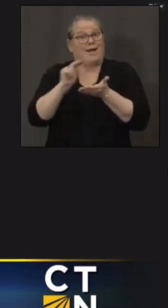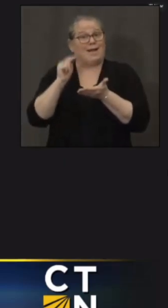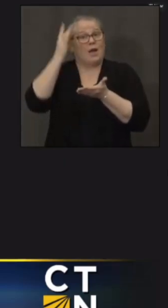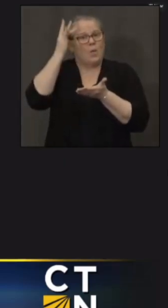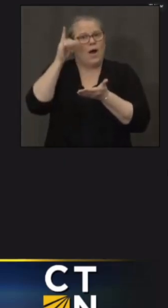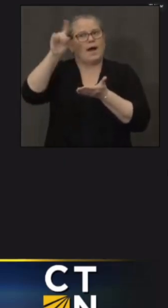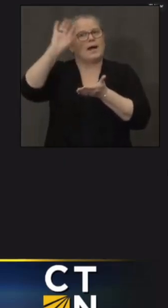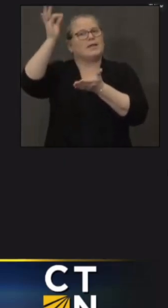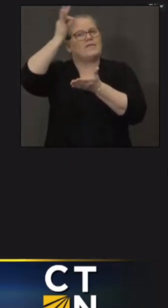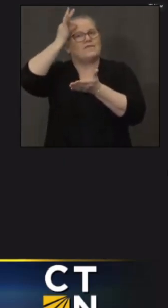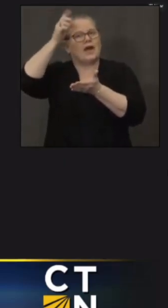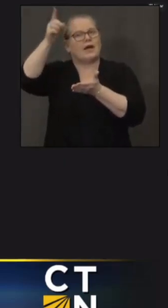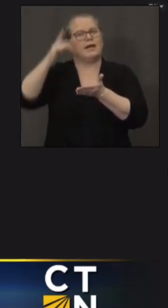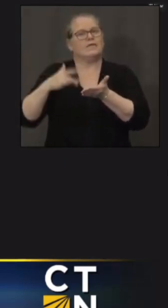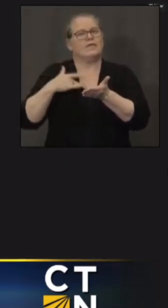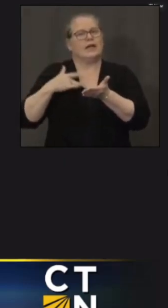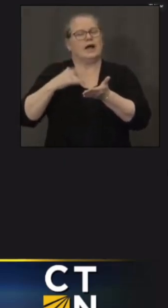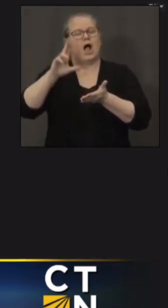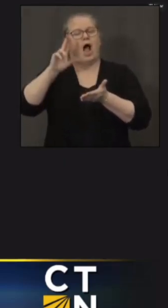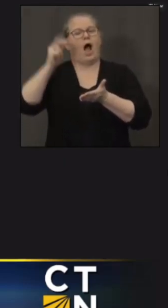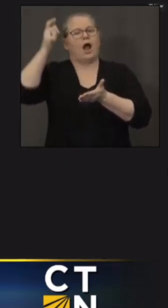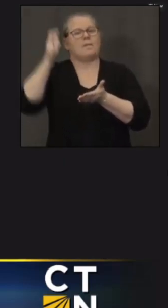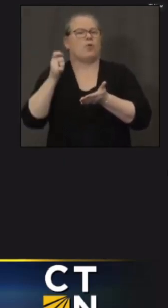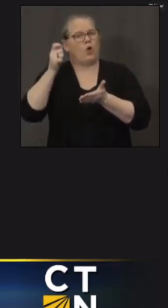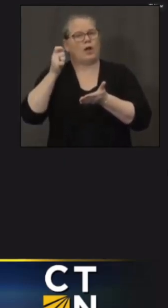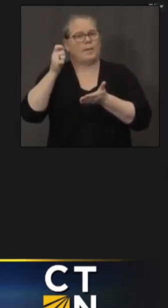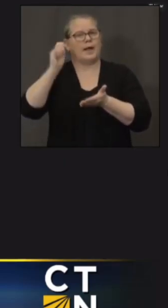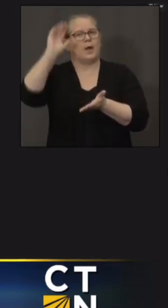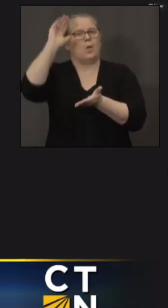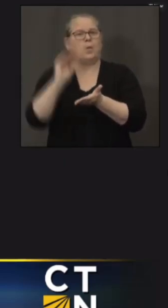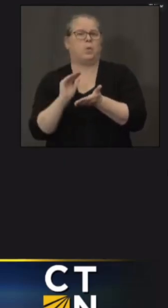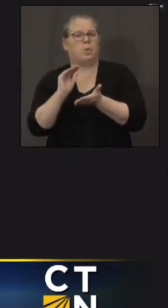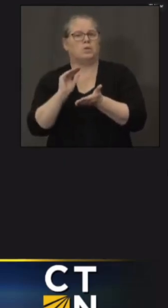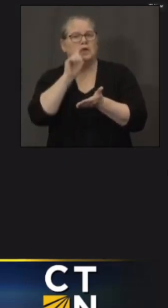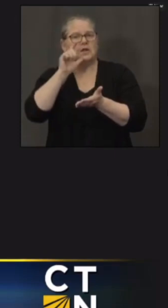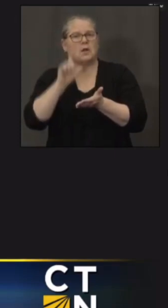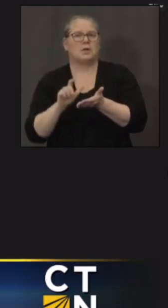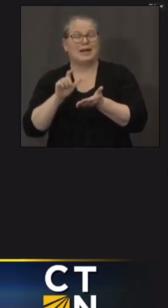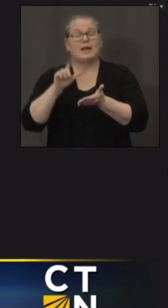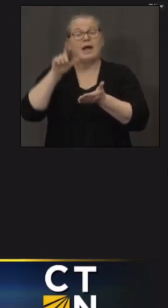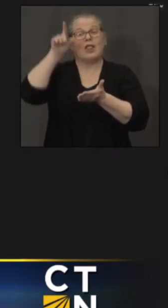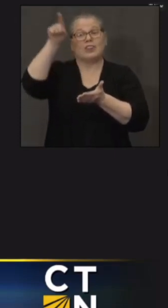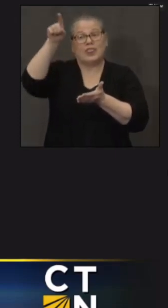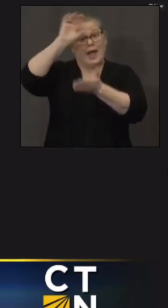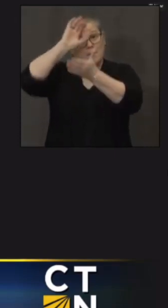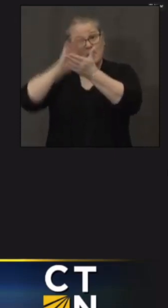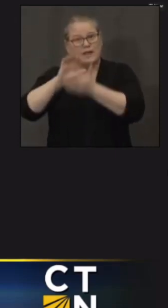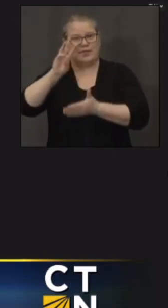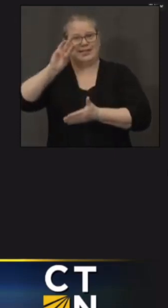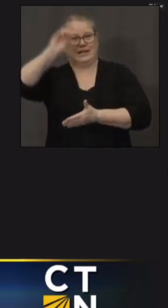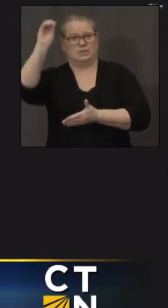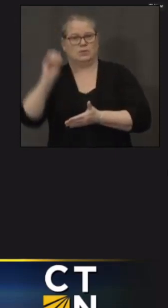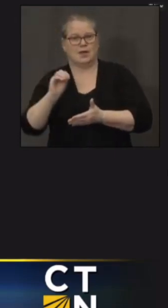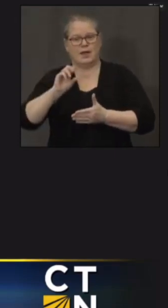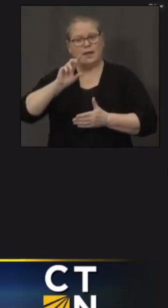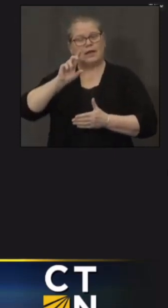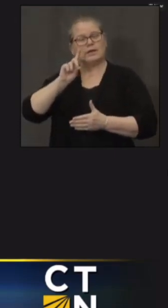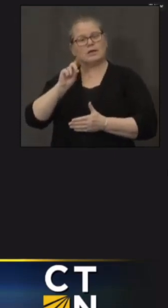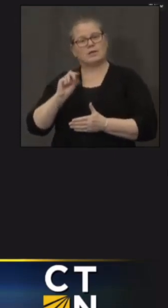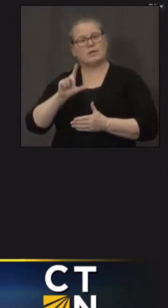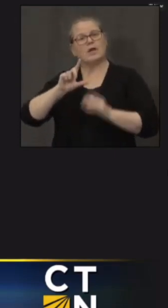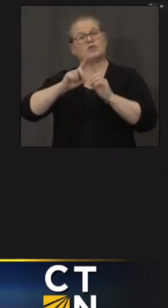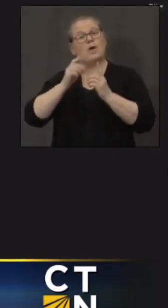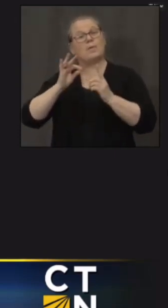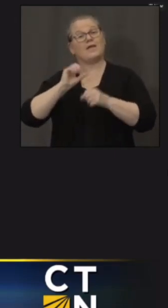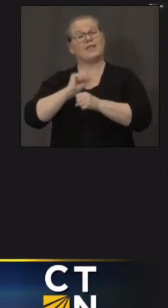it's around 6%, but it's really, according to Department of Labor, around 11%. Not getting those benefits will